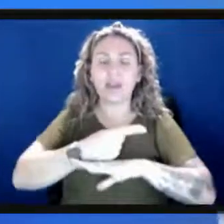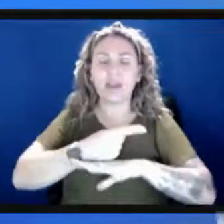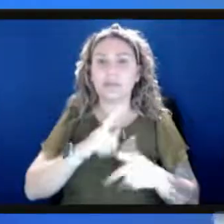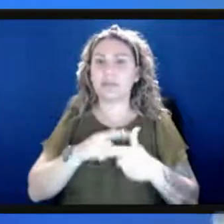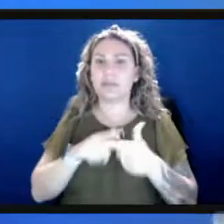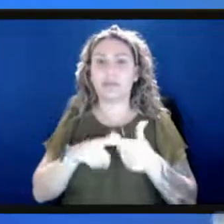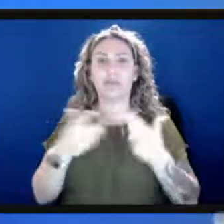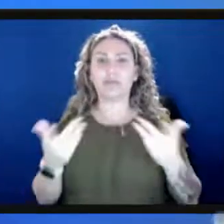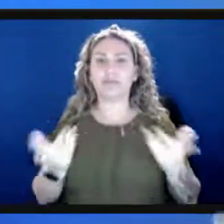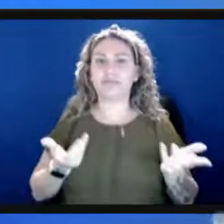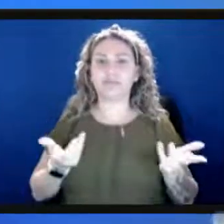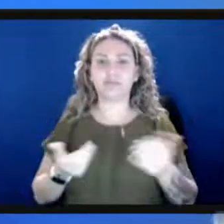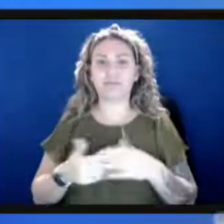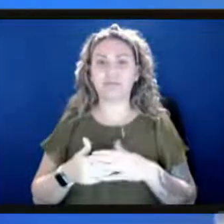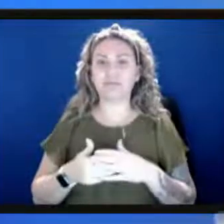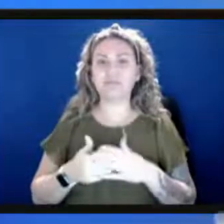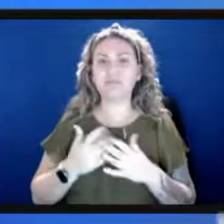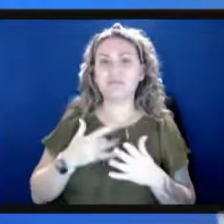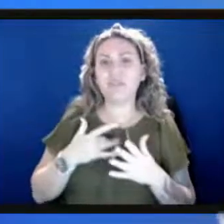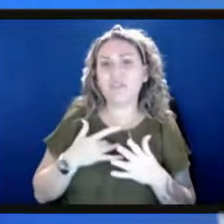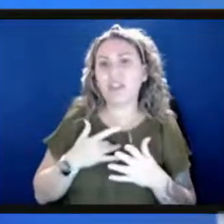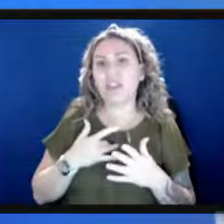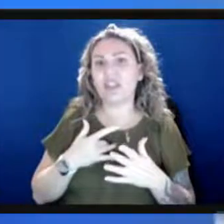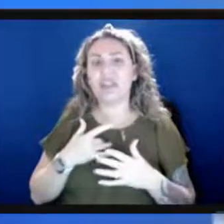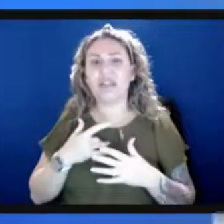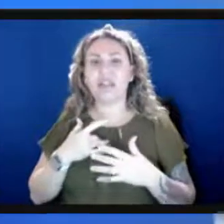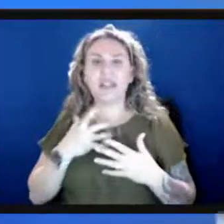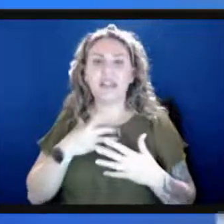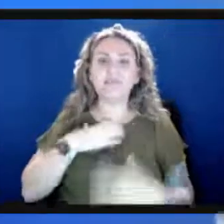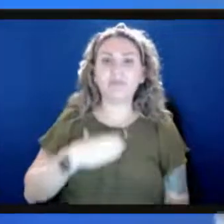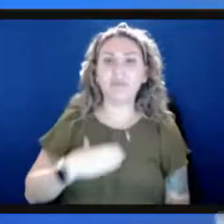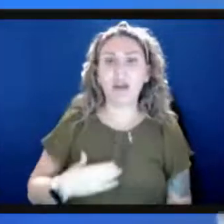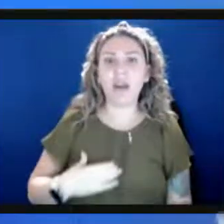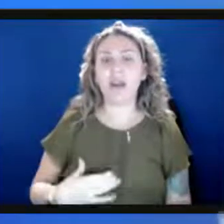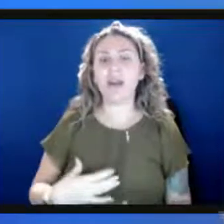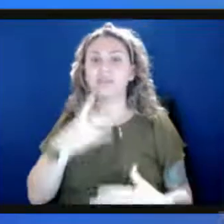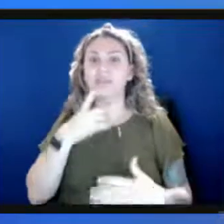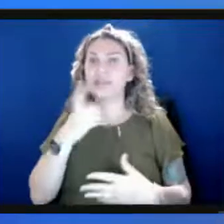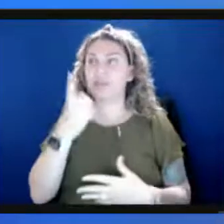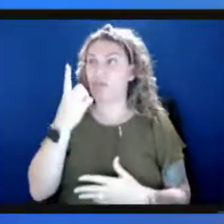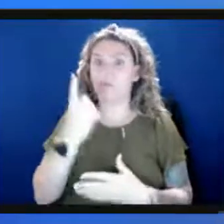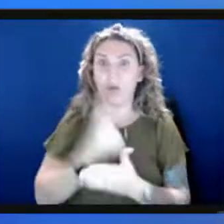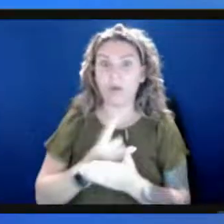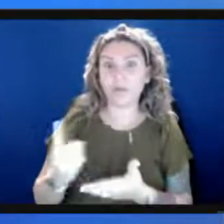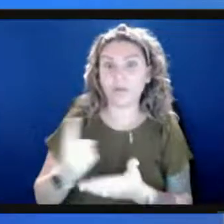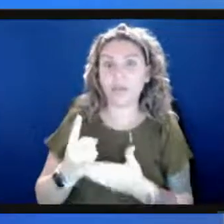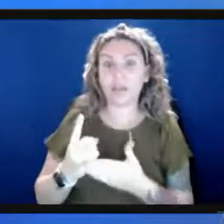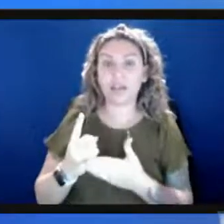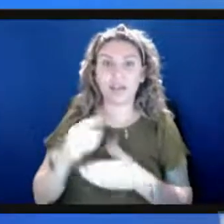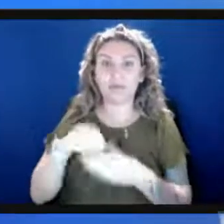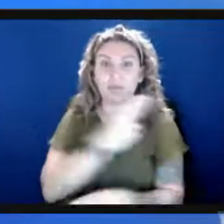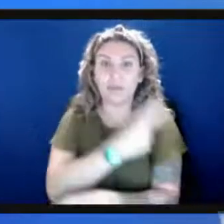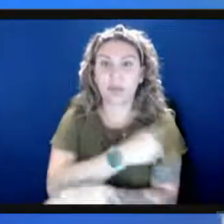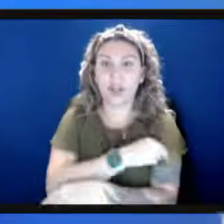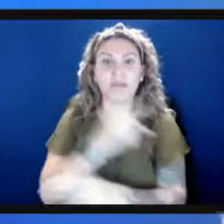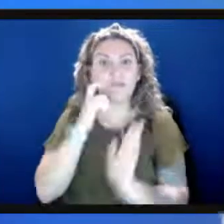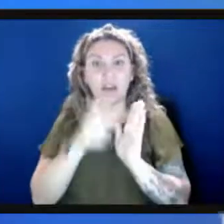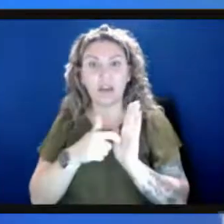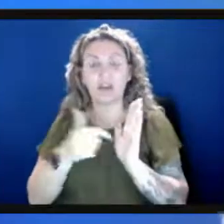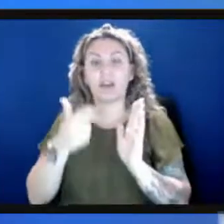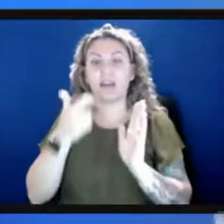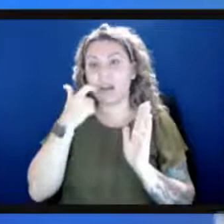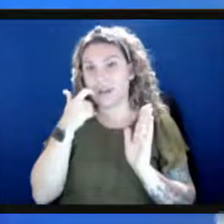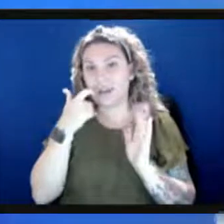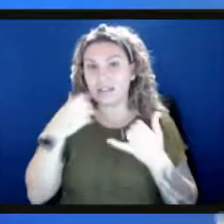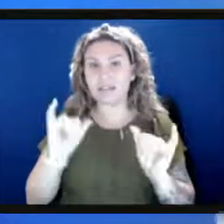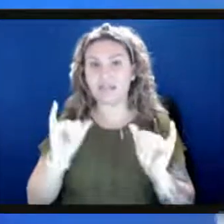the feelings and cravings go away. A week into hospitalization, they still recognize they're addicted, and they have lots and lots of problems